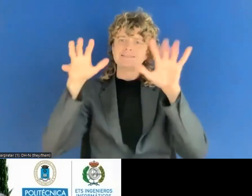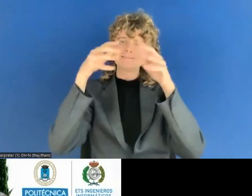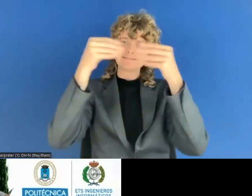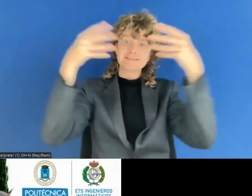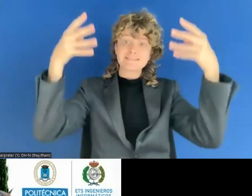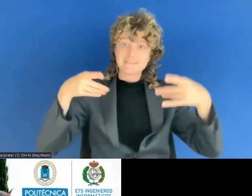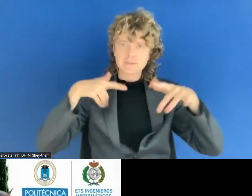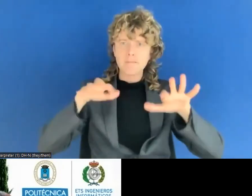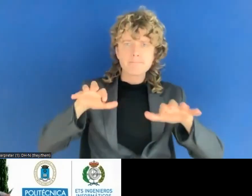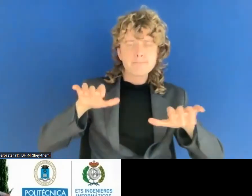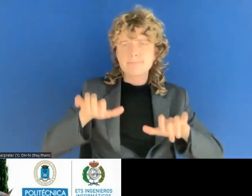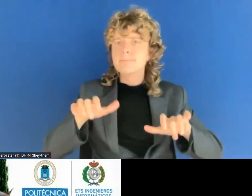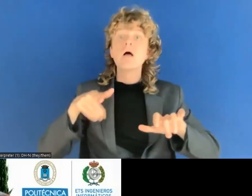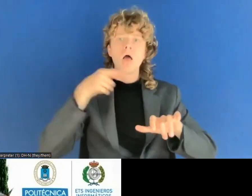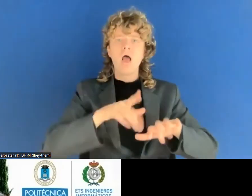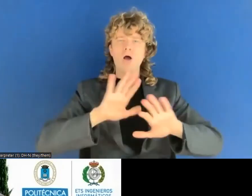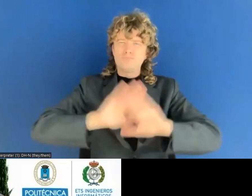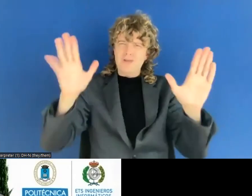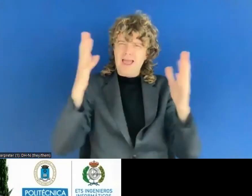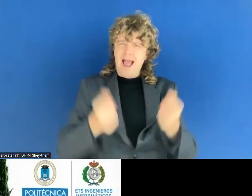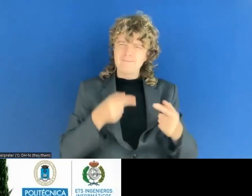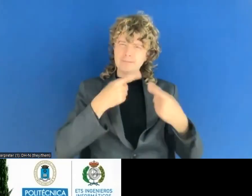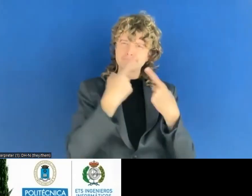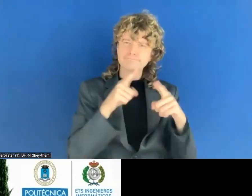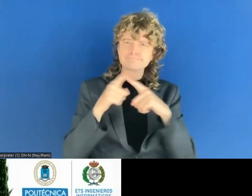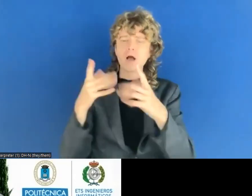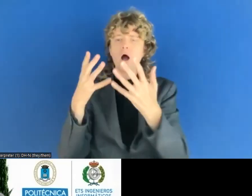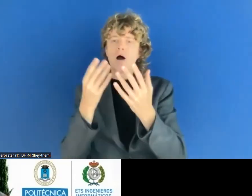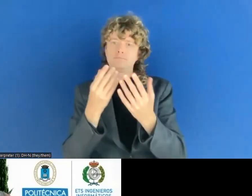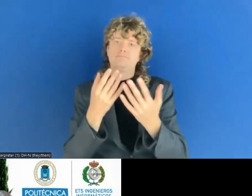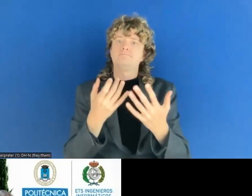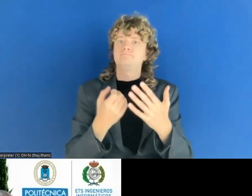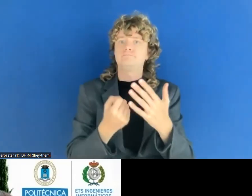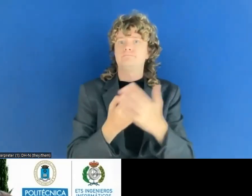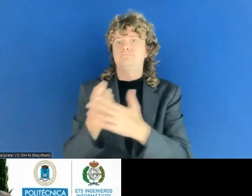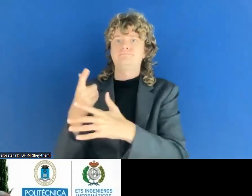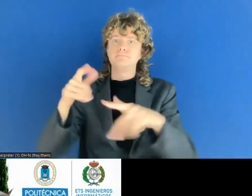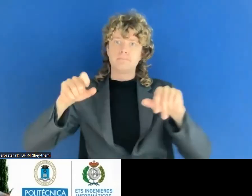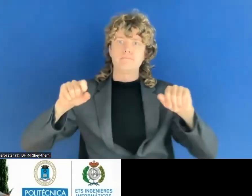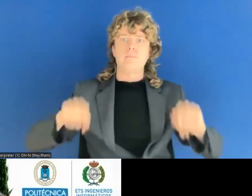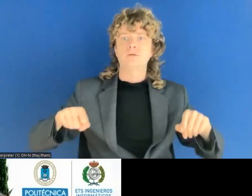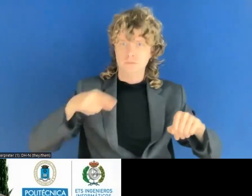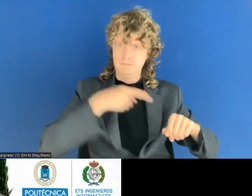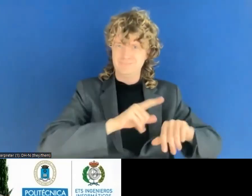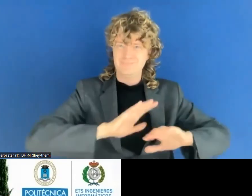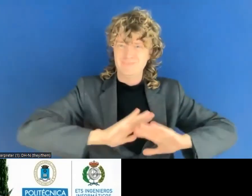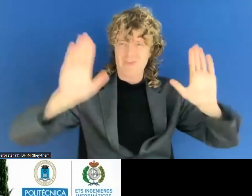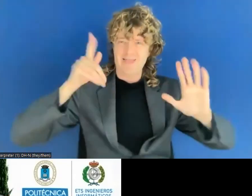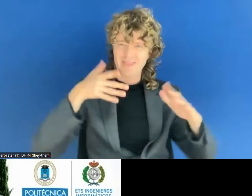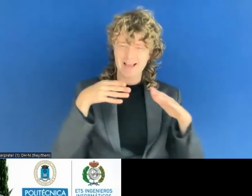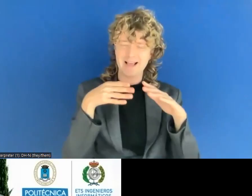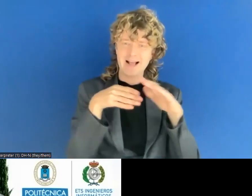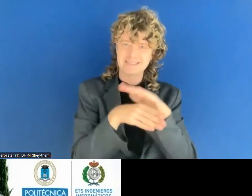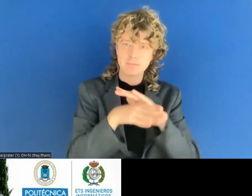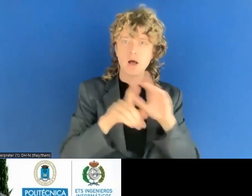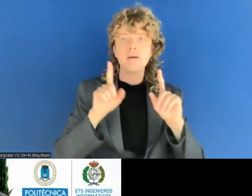lots of possibilities of being accessible. Trouble is when you start moving out from that. And the same happens